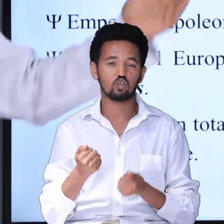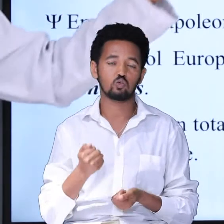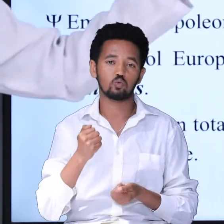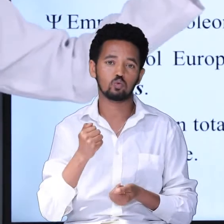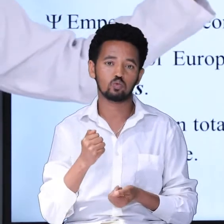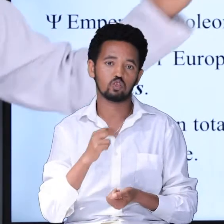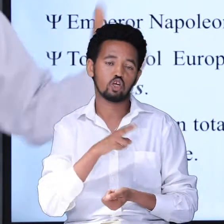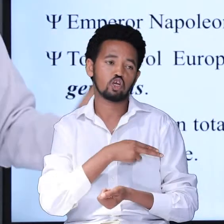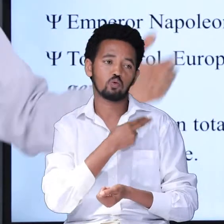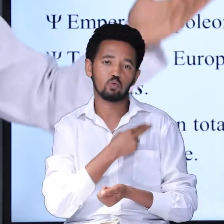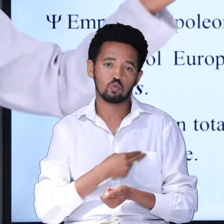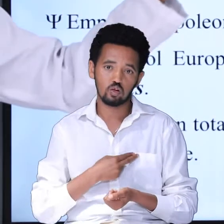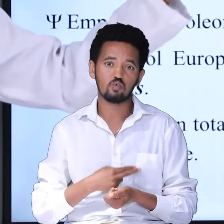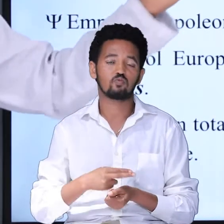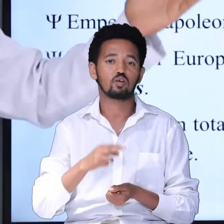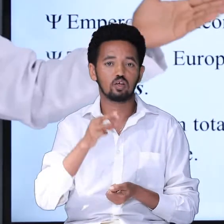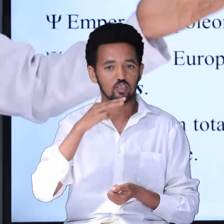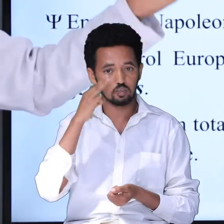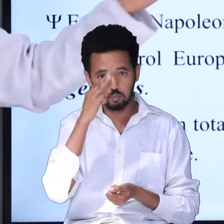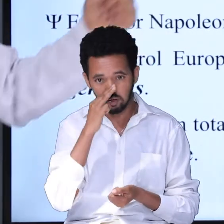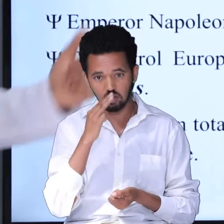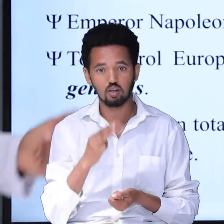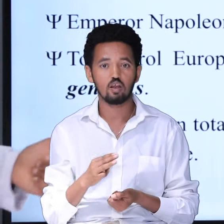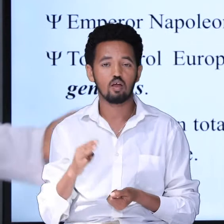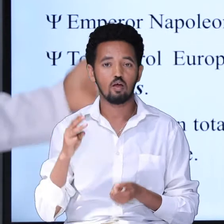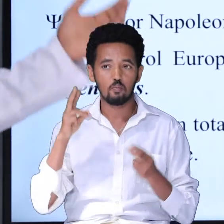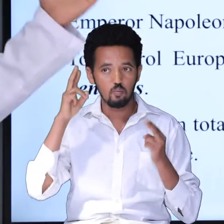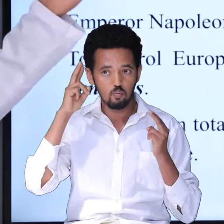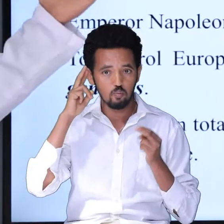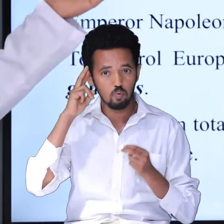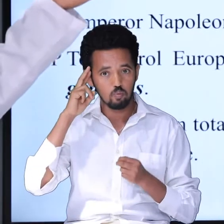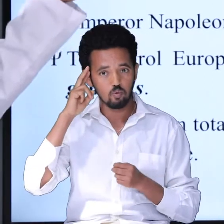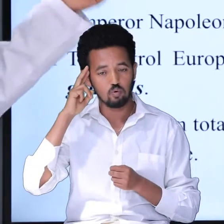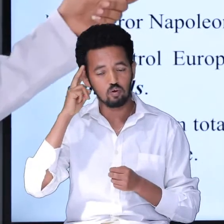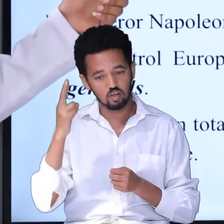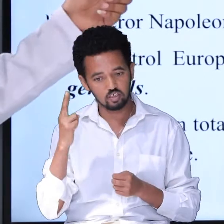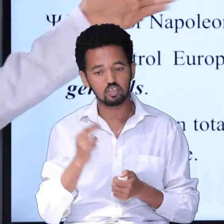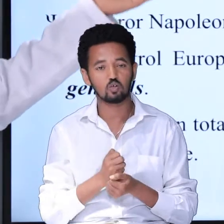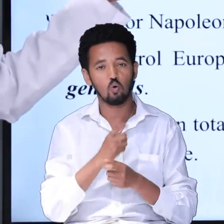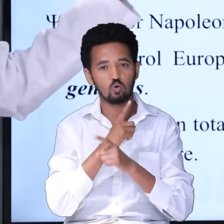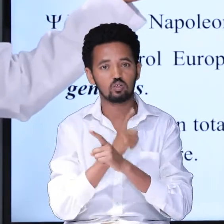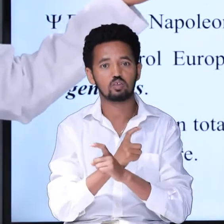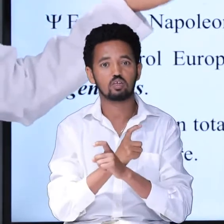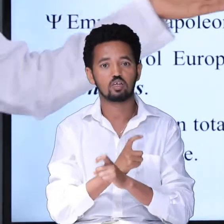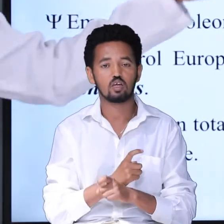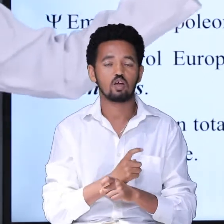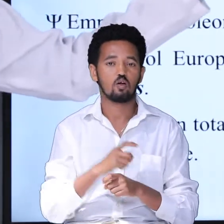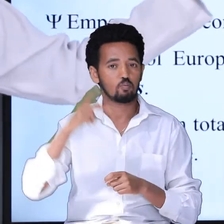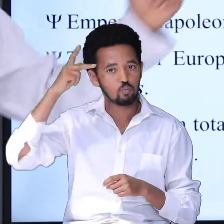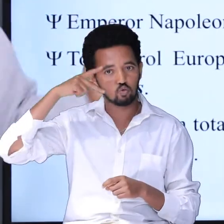Yugoslavia, Spain, Poland, Switzerland, Austria,